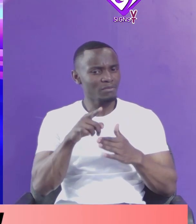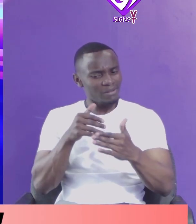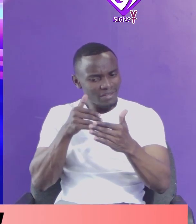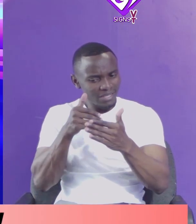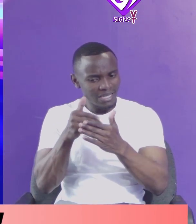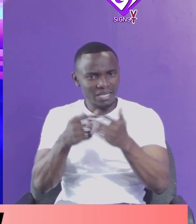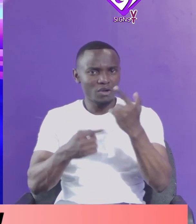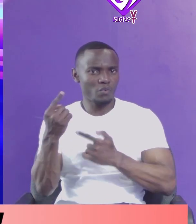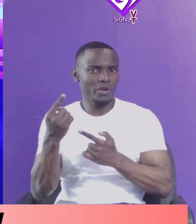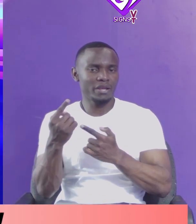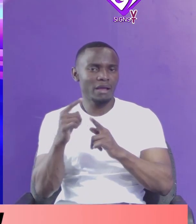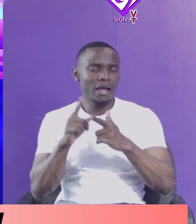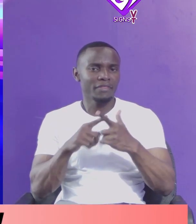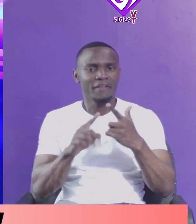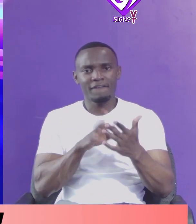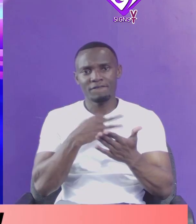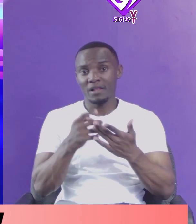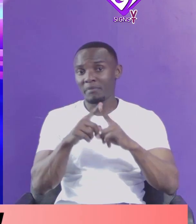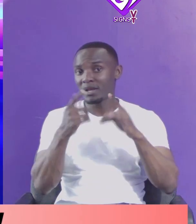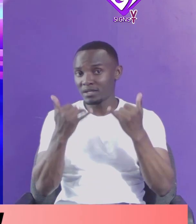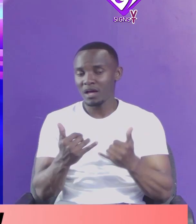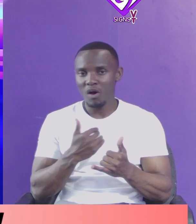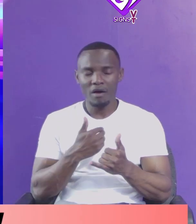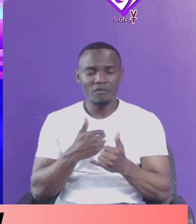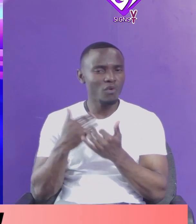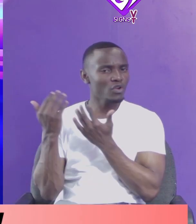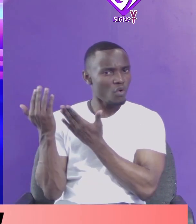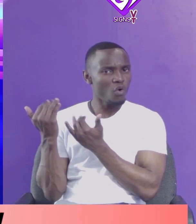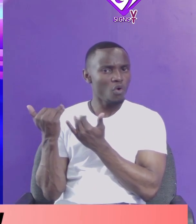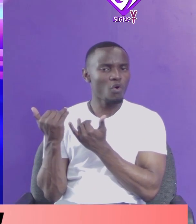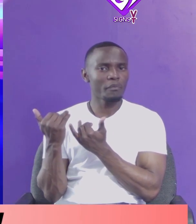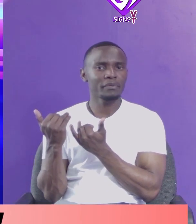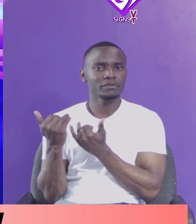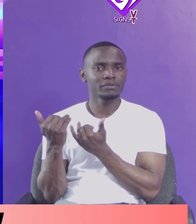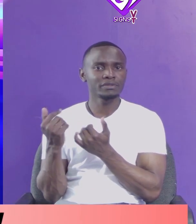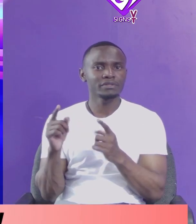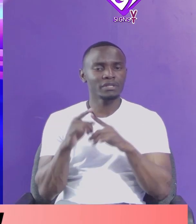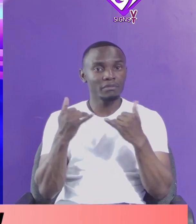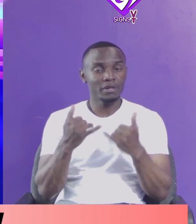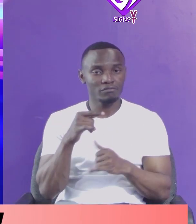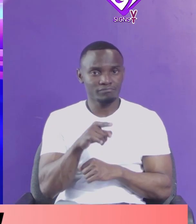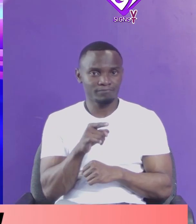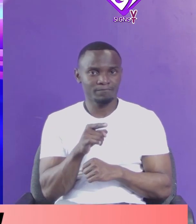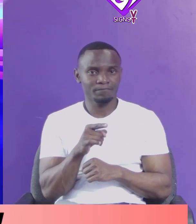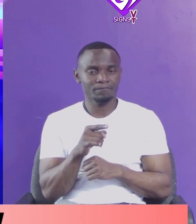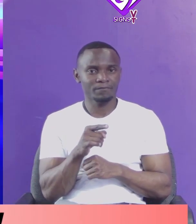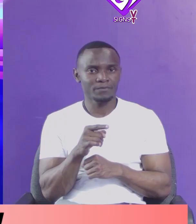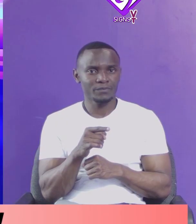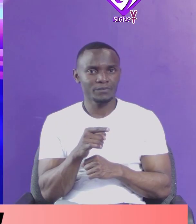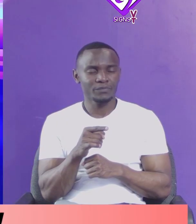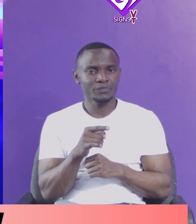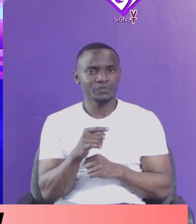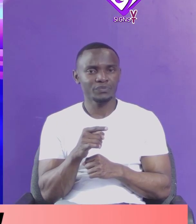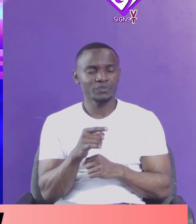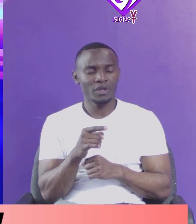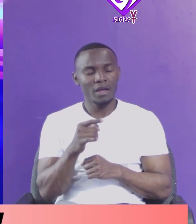a lot of hope and they really tried, but coming to the last few games of the last seasons, they really seen the title, they actually lost the title. Yeah. So